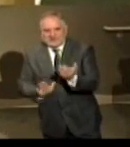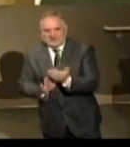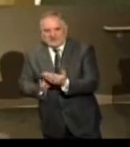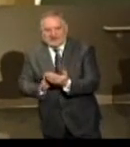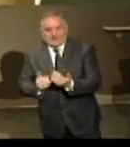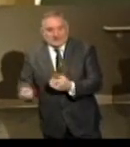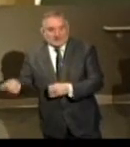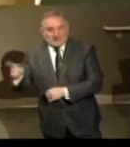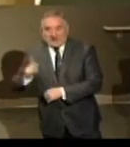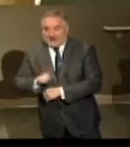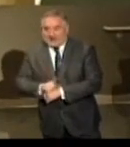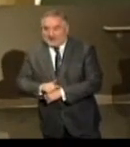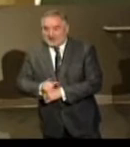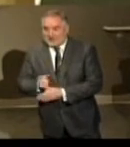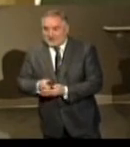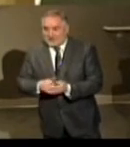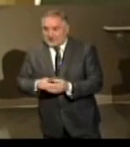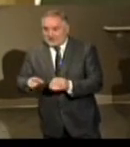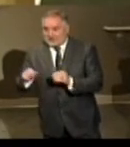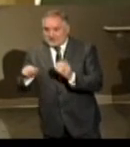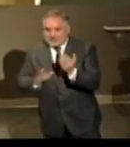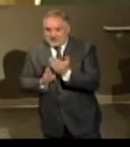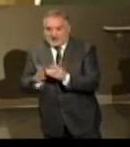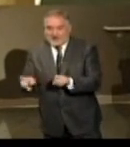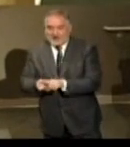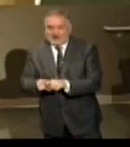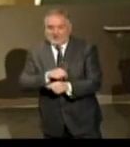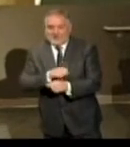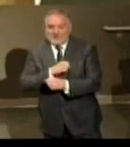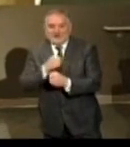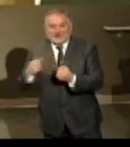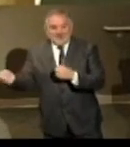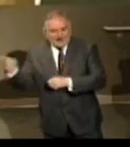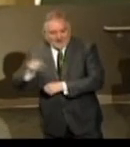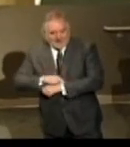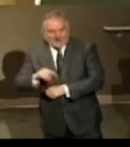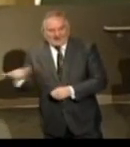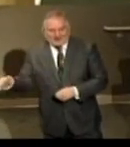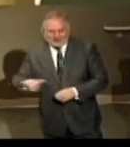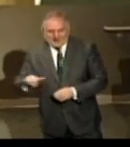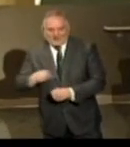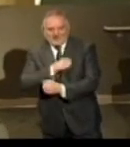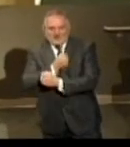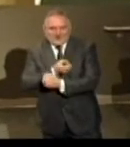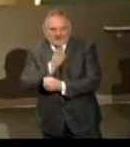face? Yes, it is. As my days, so shall my strength